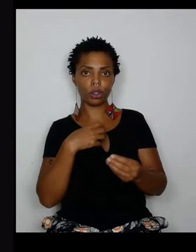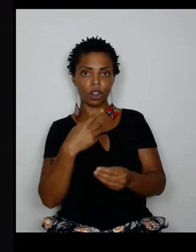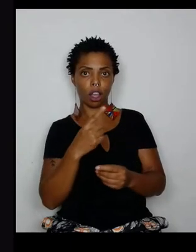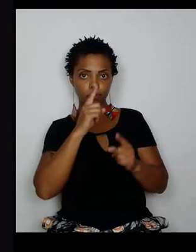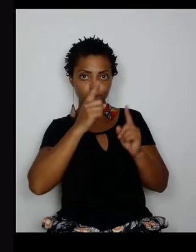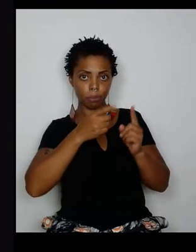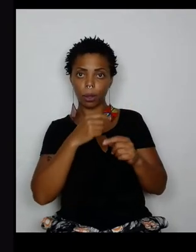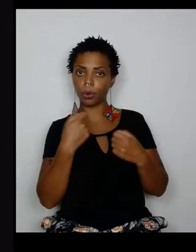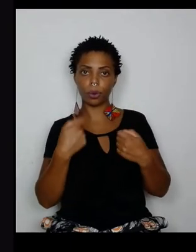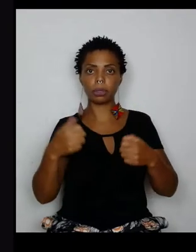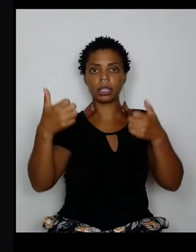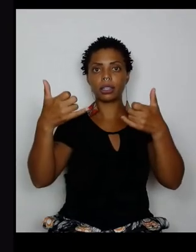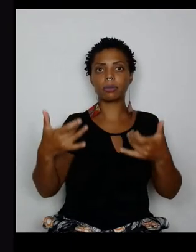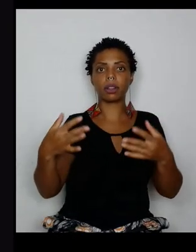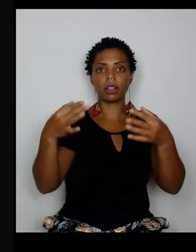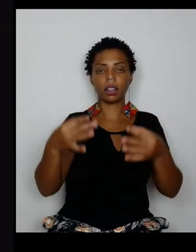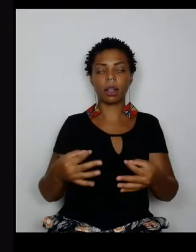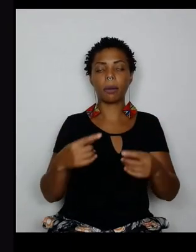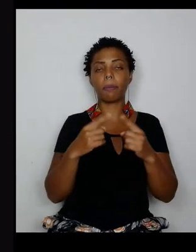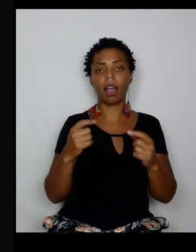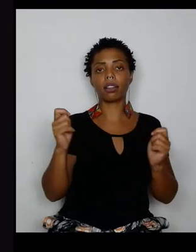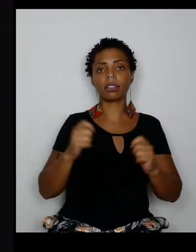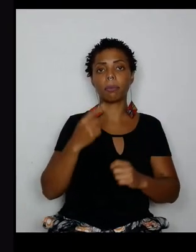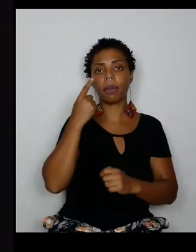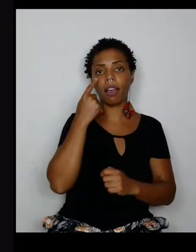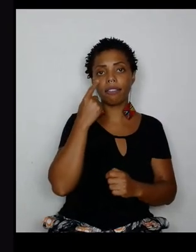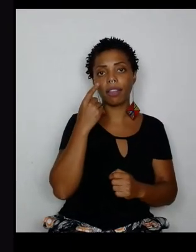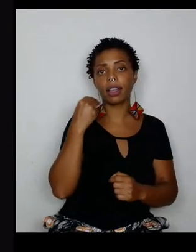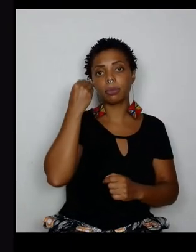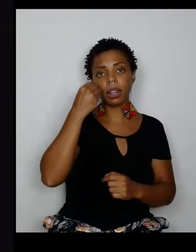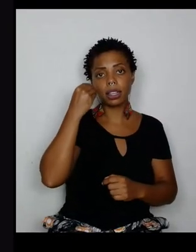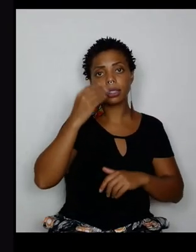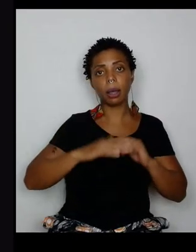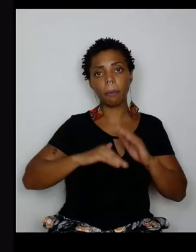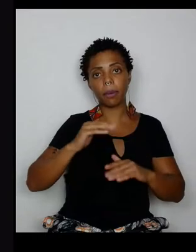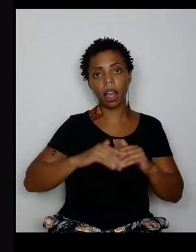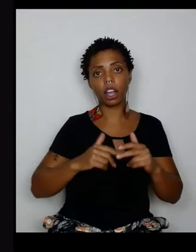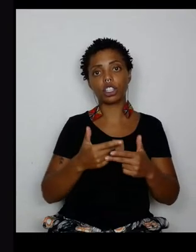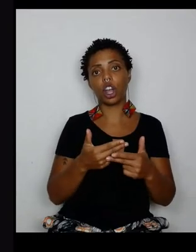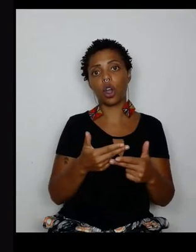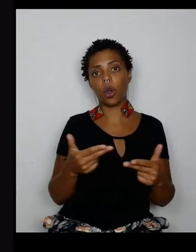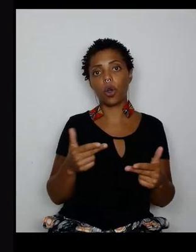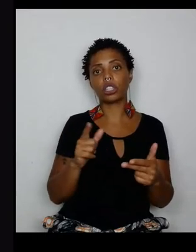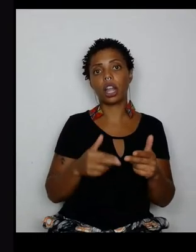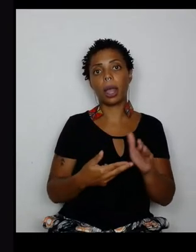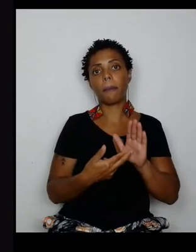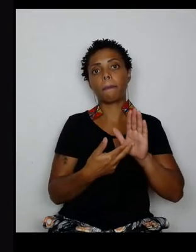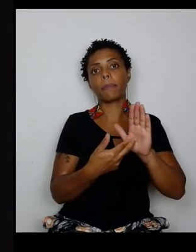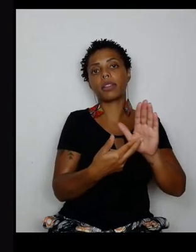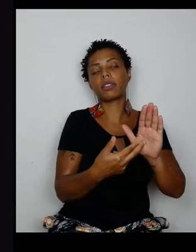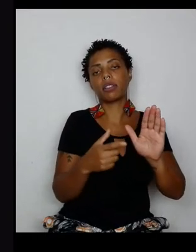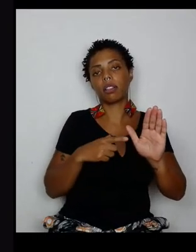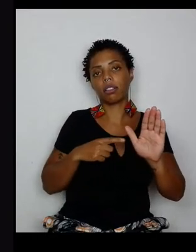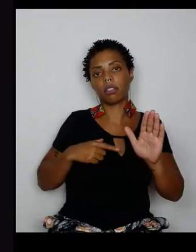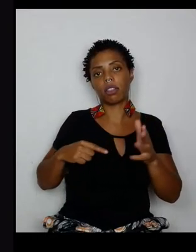practices and hegemonies of representation art and visual culture pasts and presence their connections